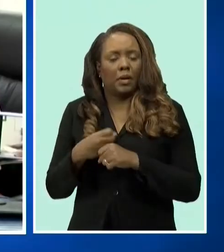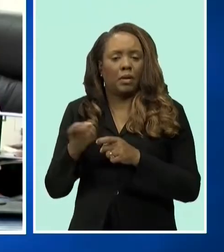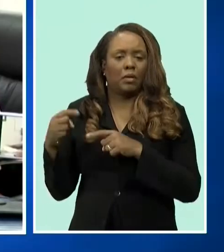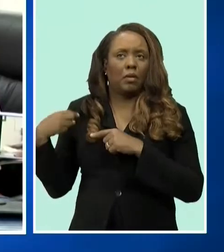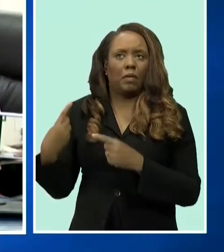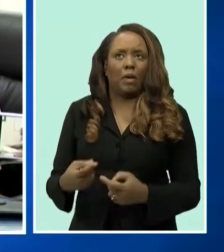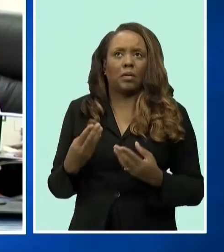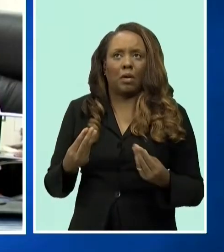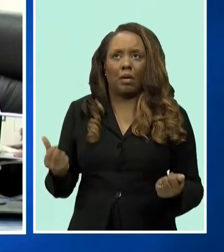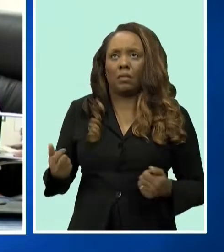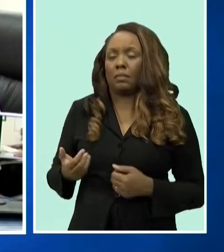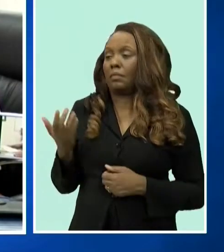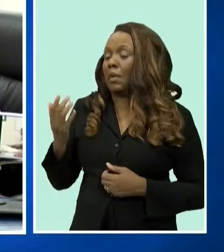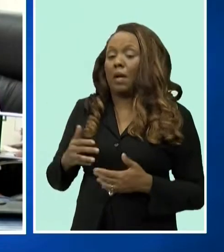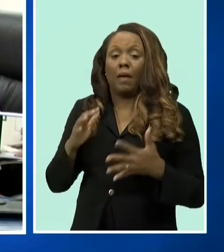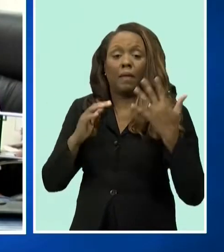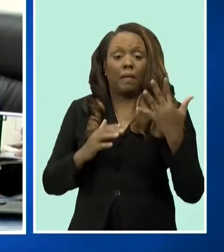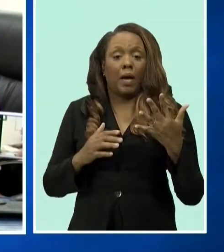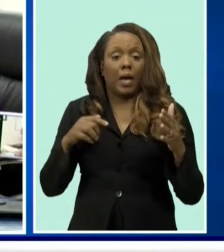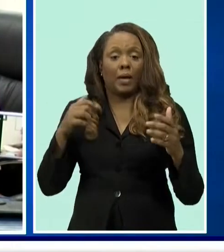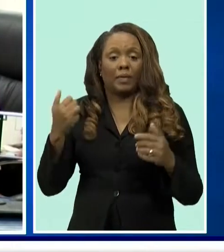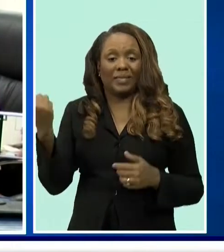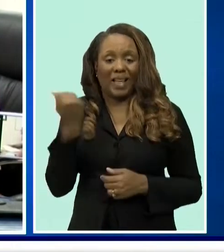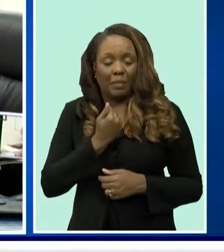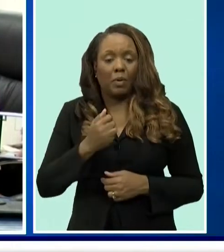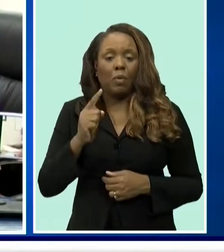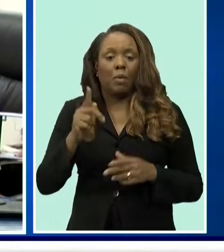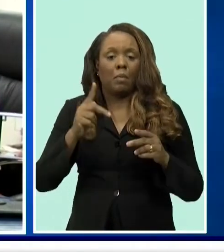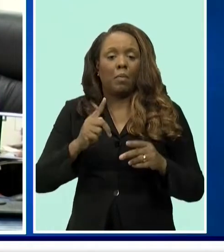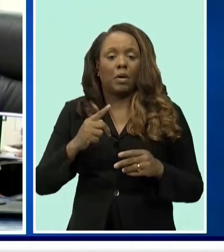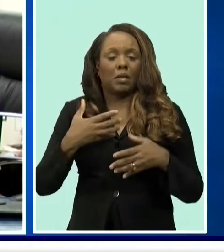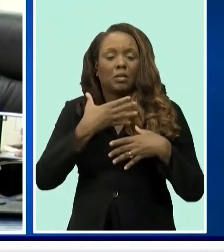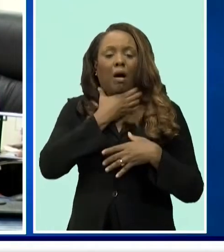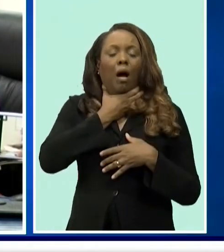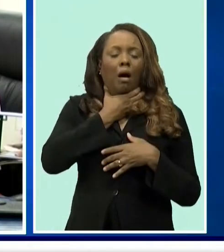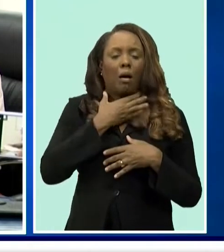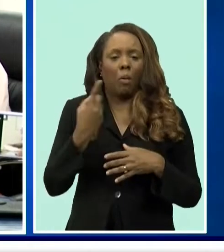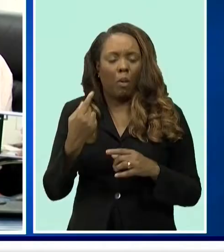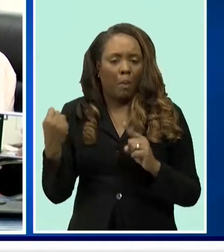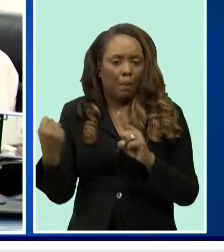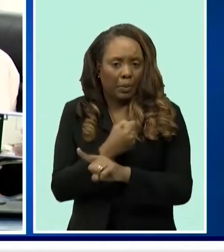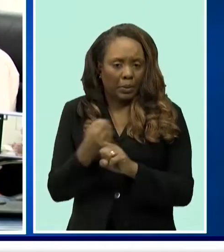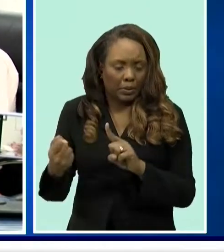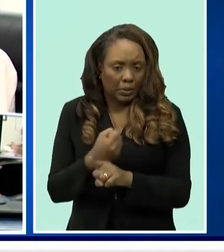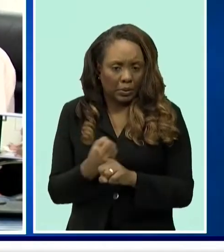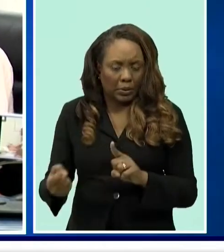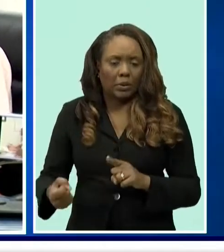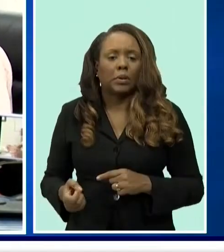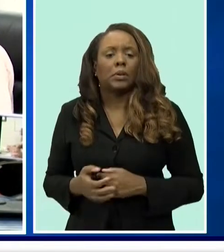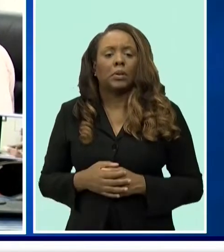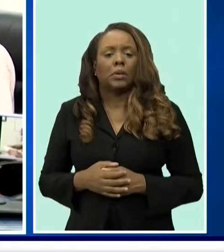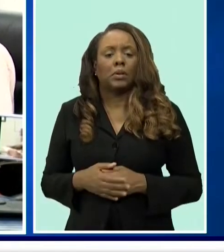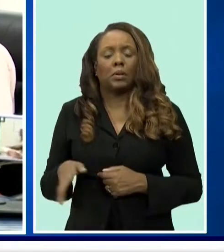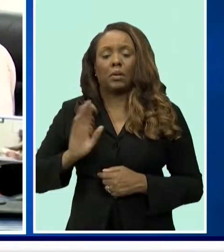5 stabbings, 1 person strangled, 1 beaten. And from our